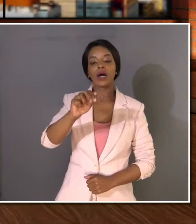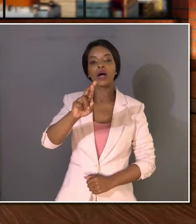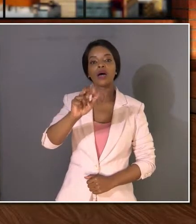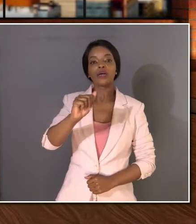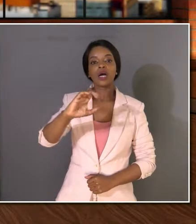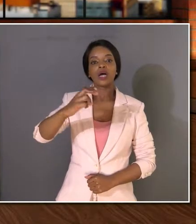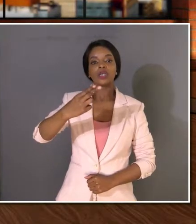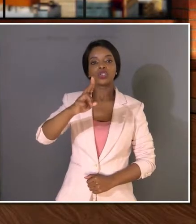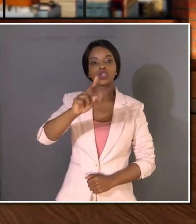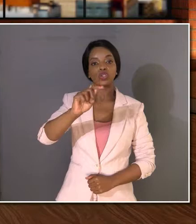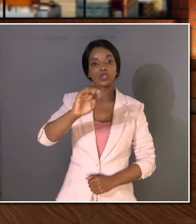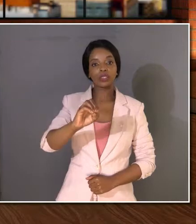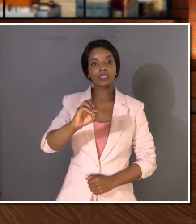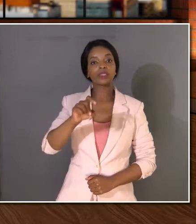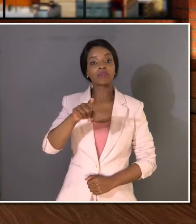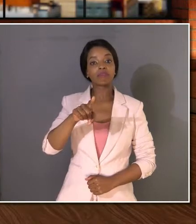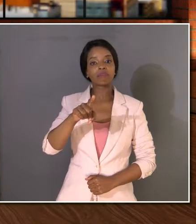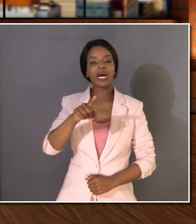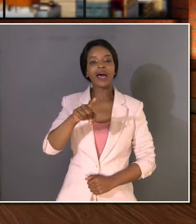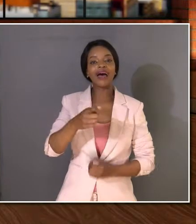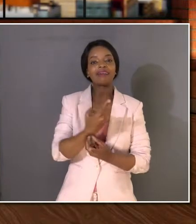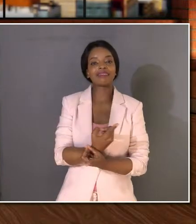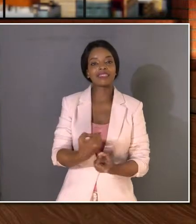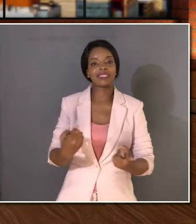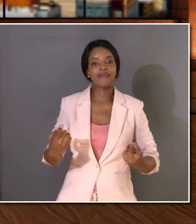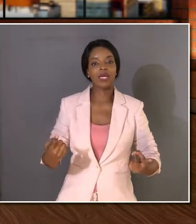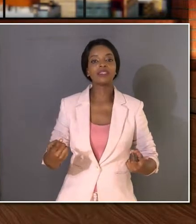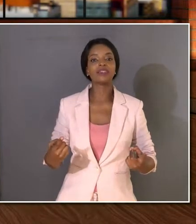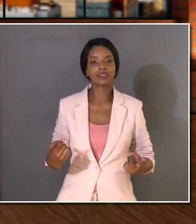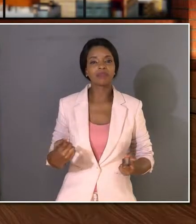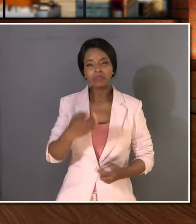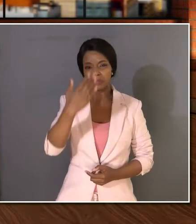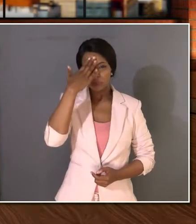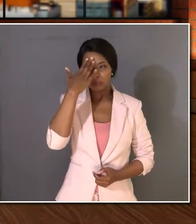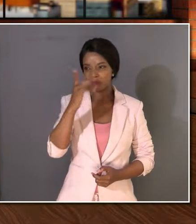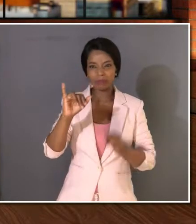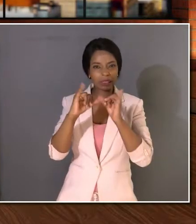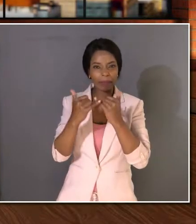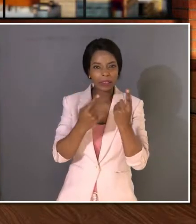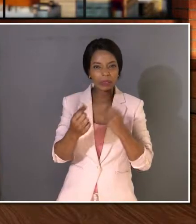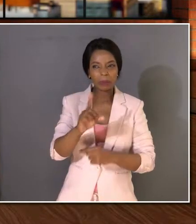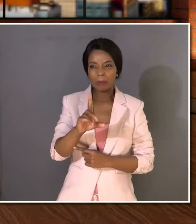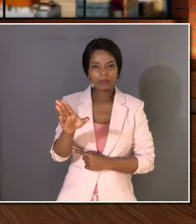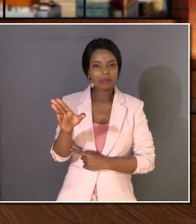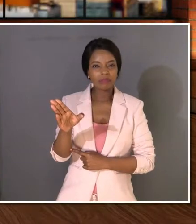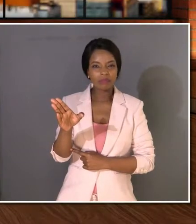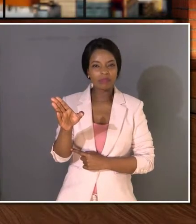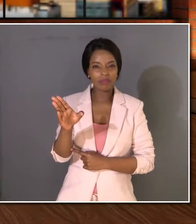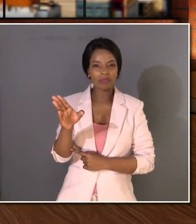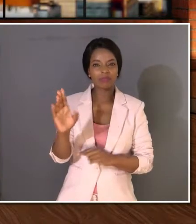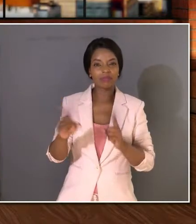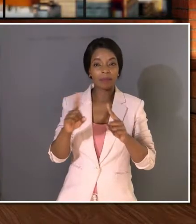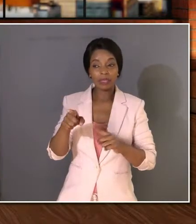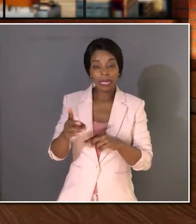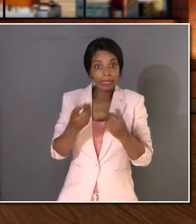I think as this was the winner of our audience choice, they would know what this company does, but it's a fitted seating device